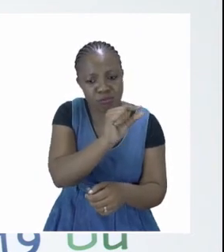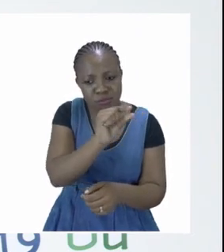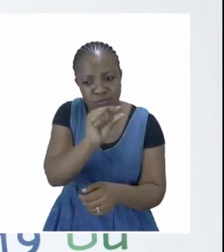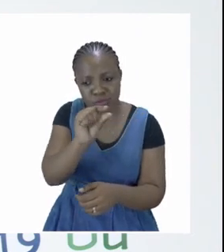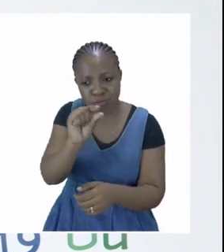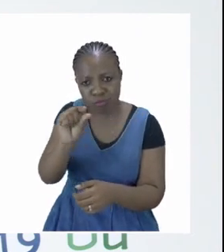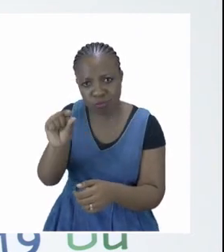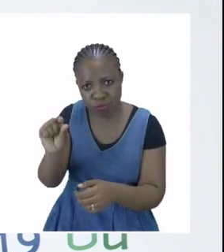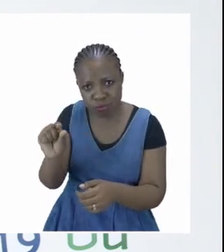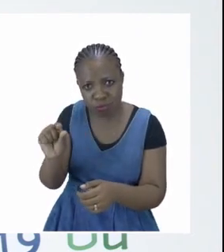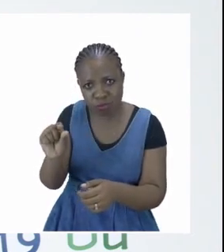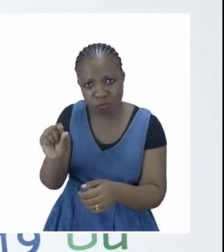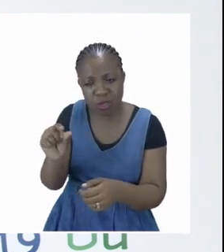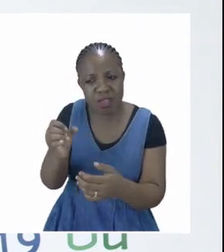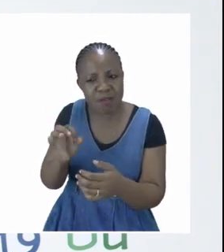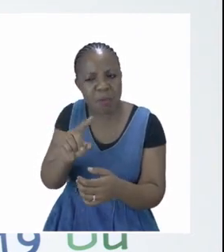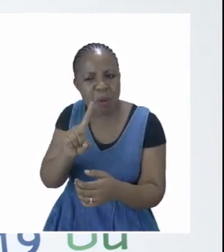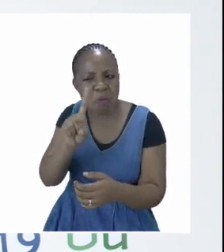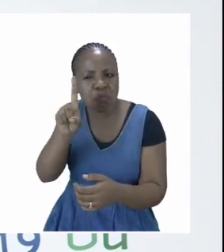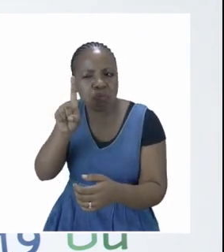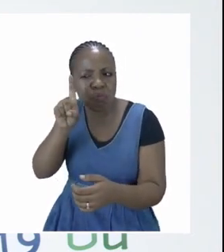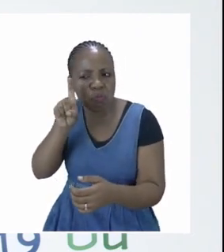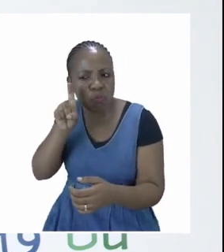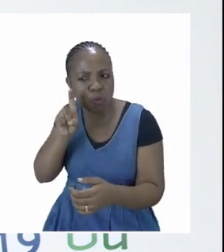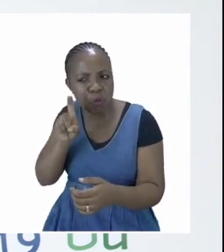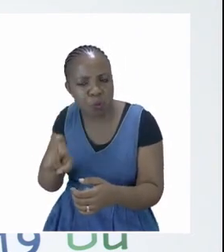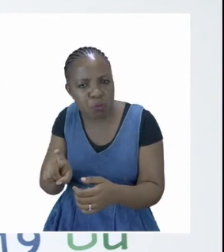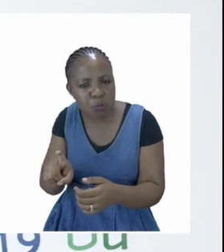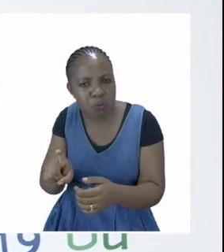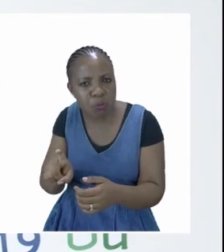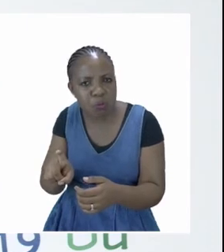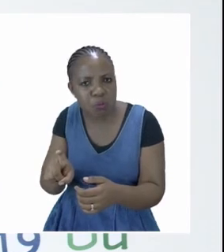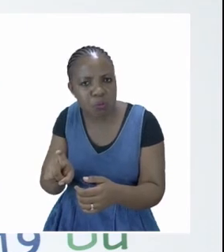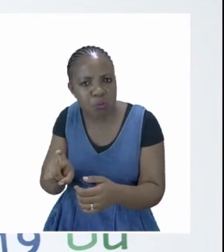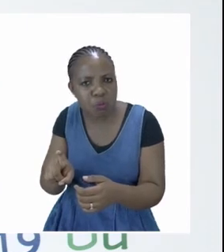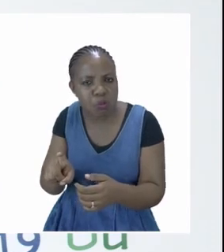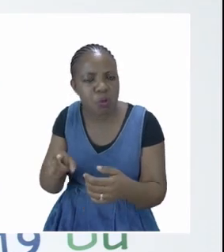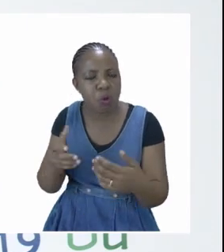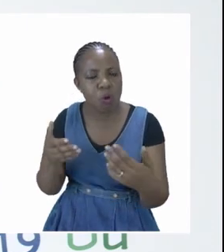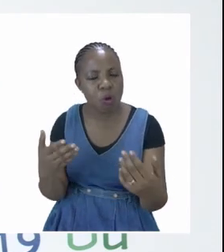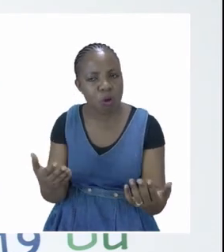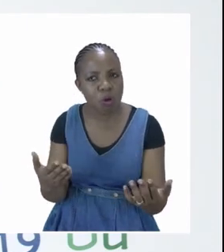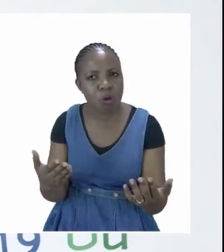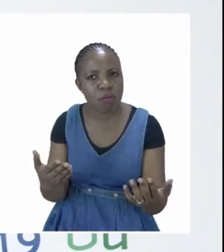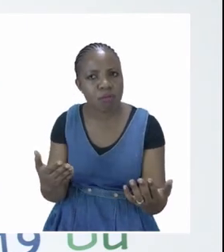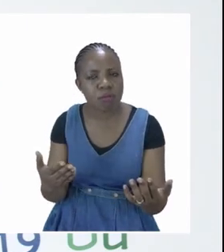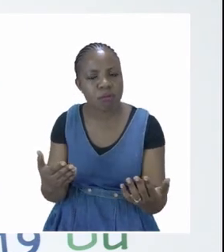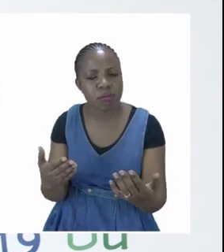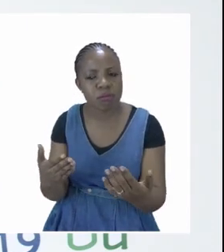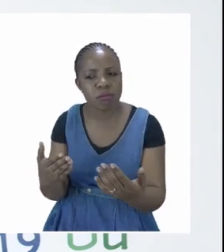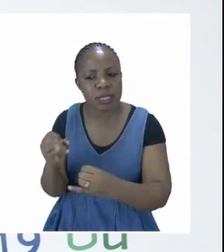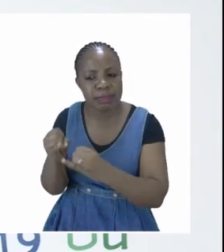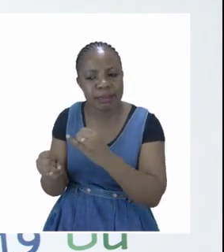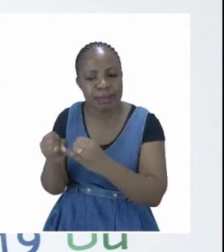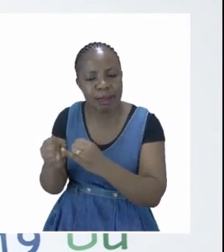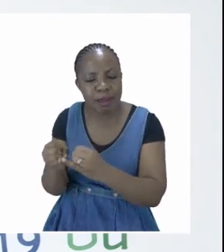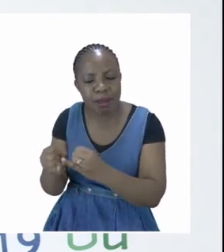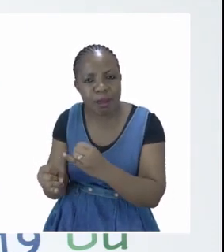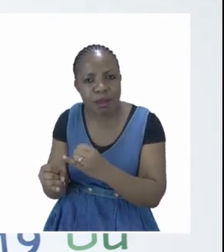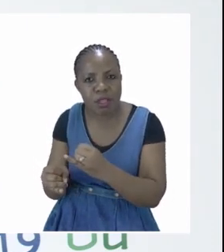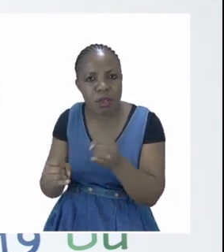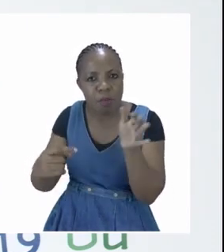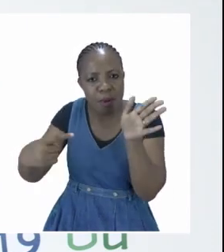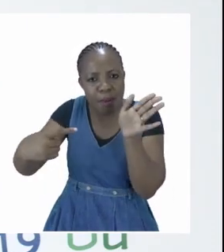a question mark, then it becomes a question. If it does not have, then we will end it